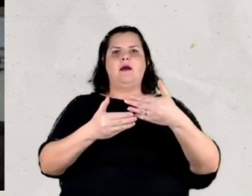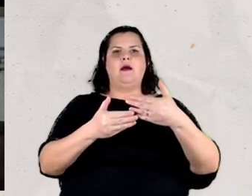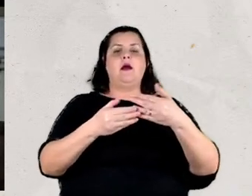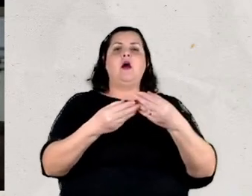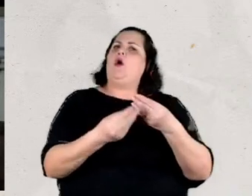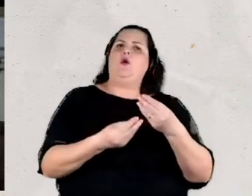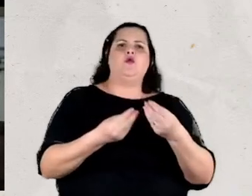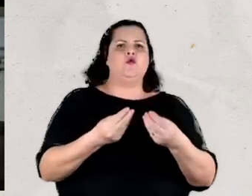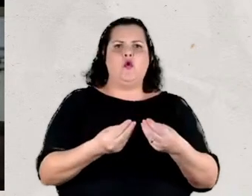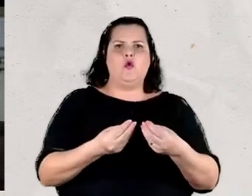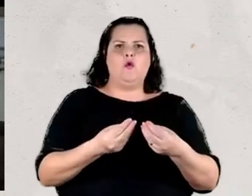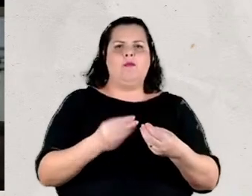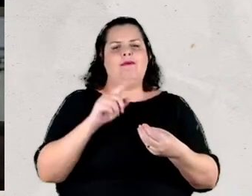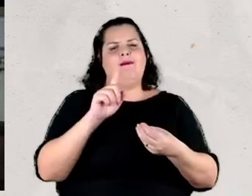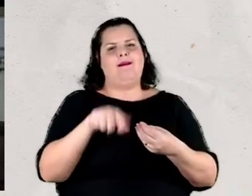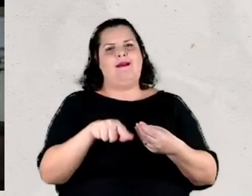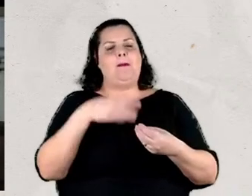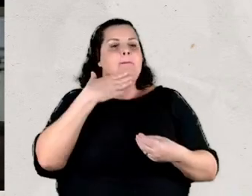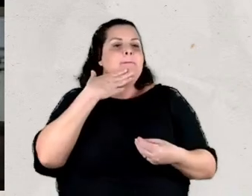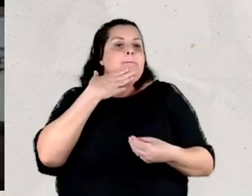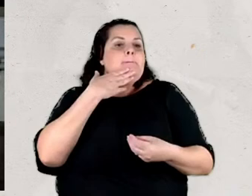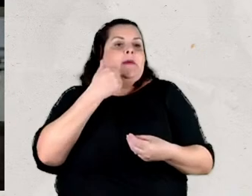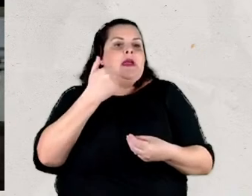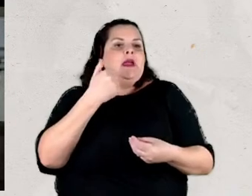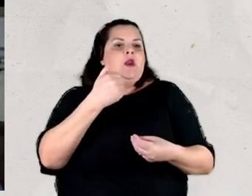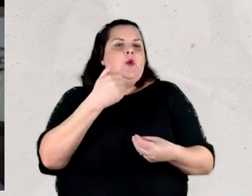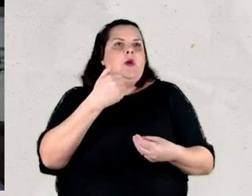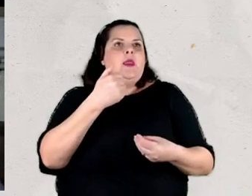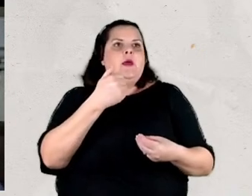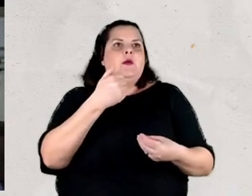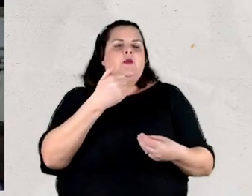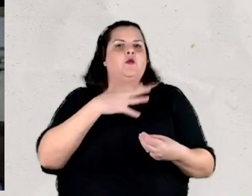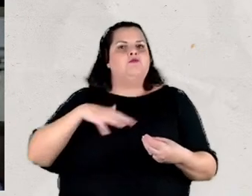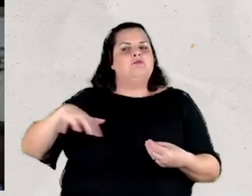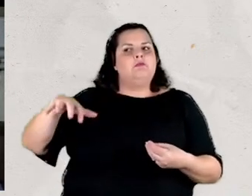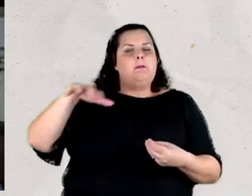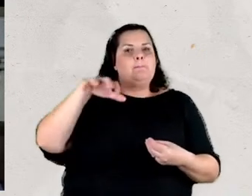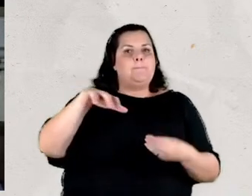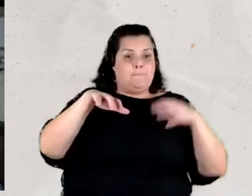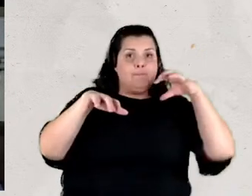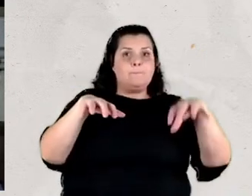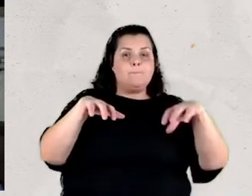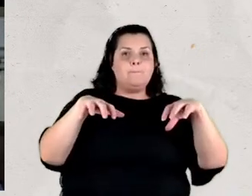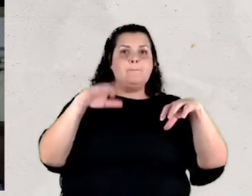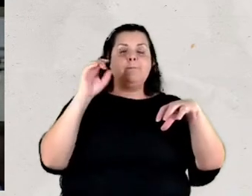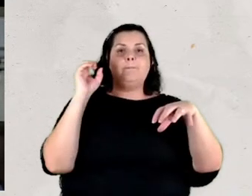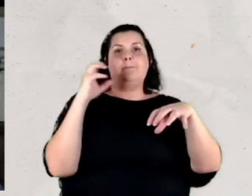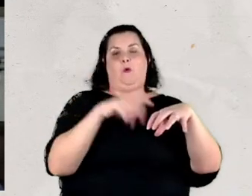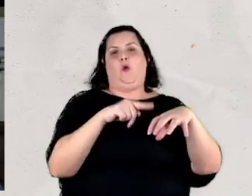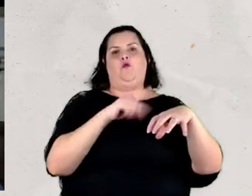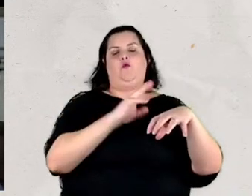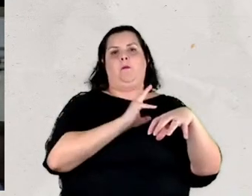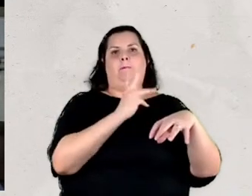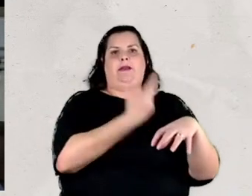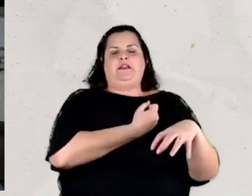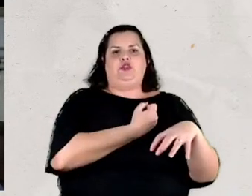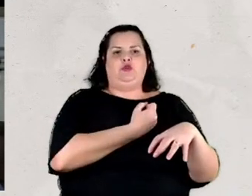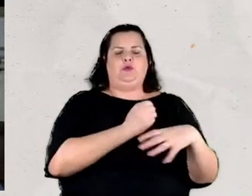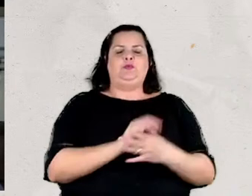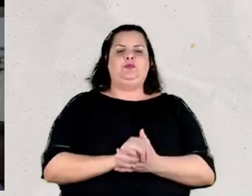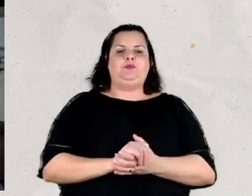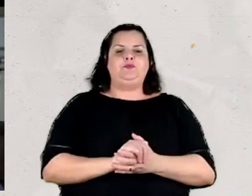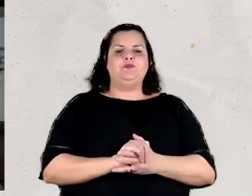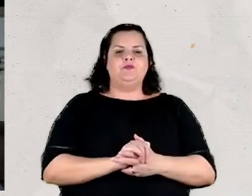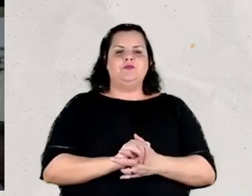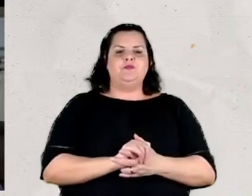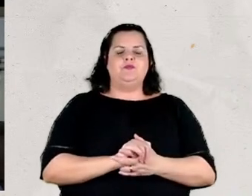And in this way, to become less aggressive between the people and to reach something